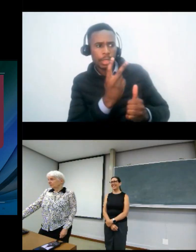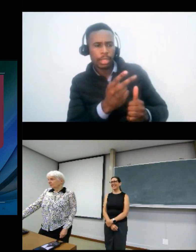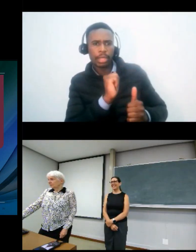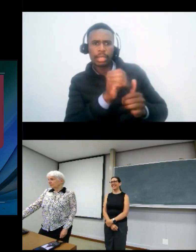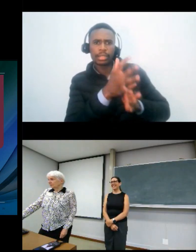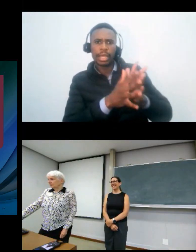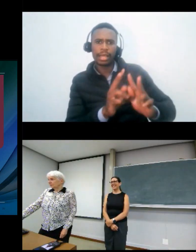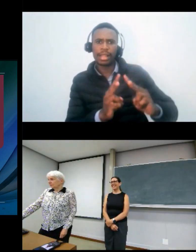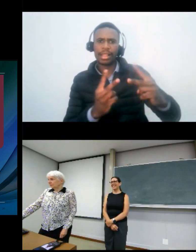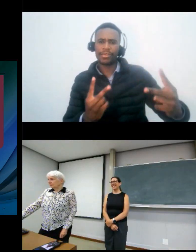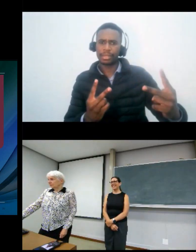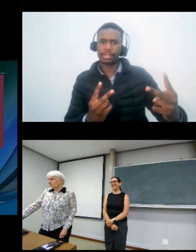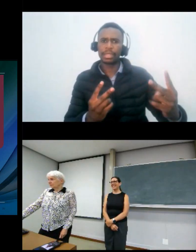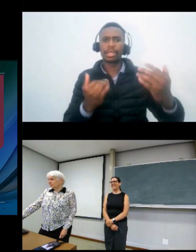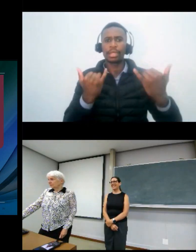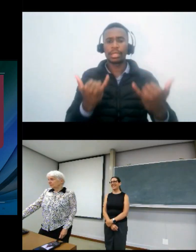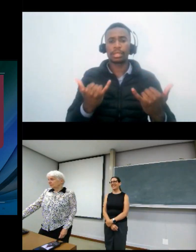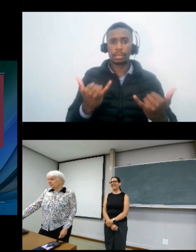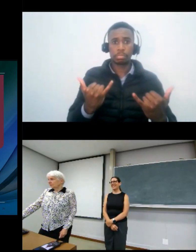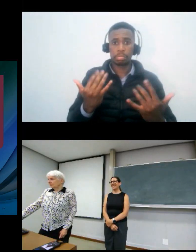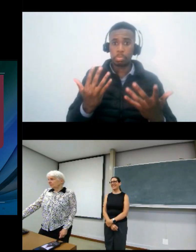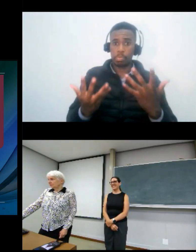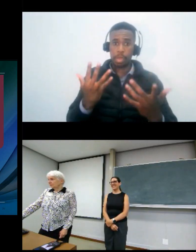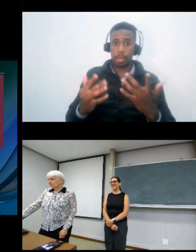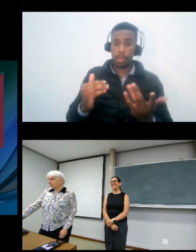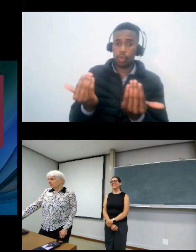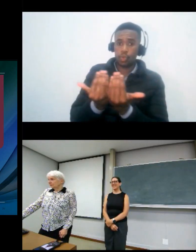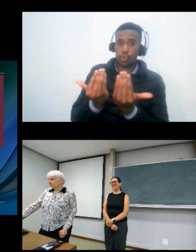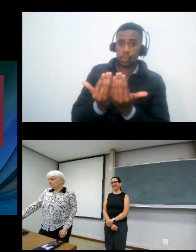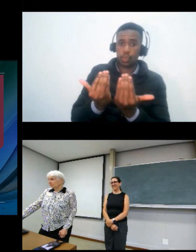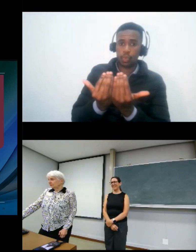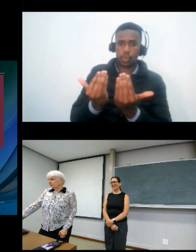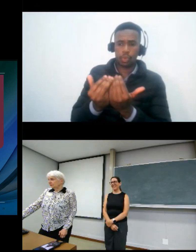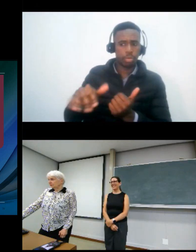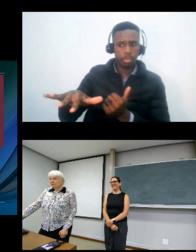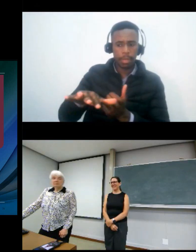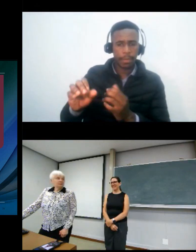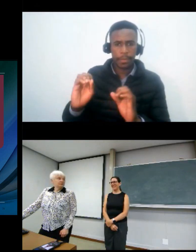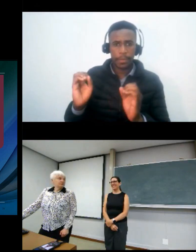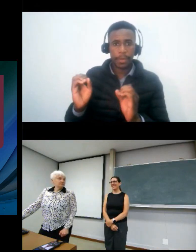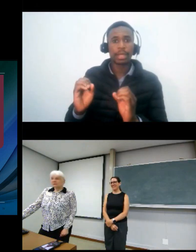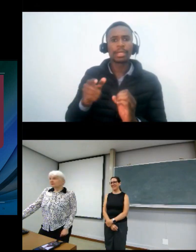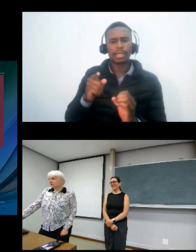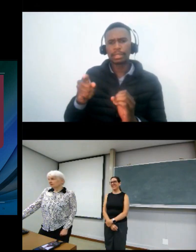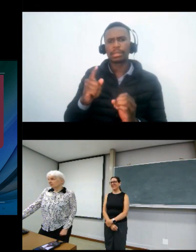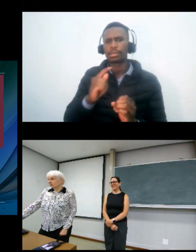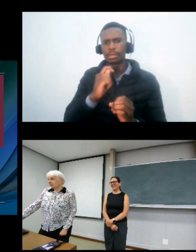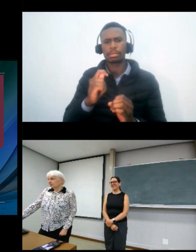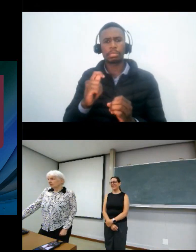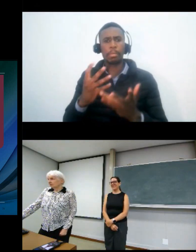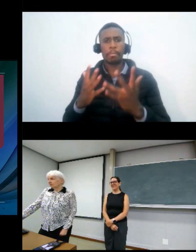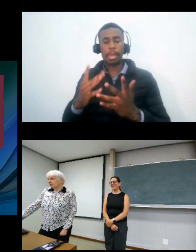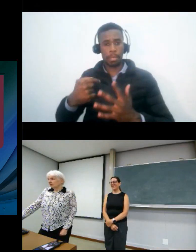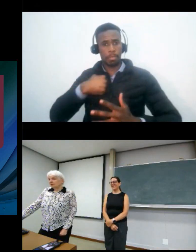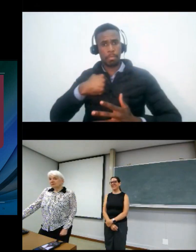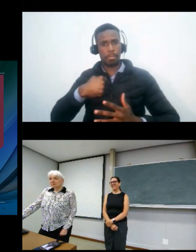a non-school context, that's fine. It's a problem for second language learners. It's not a problem for first language signers. But what about